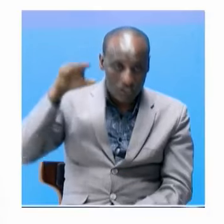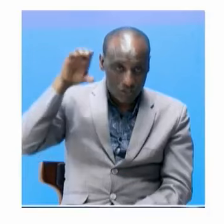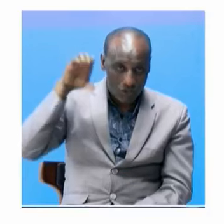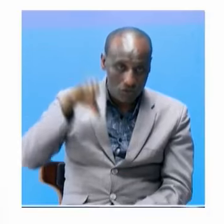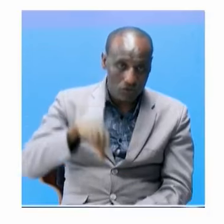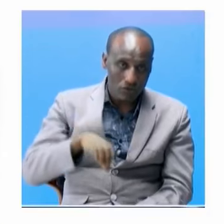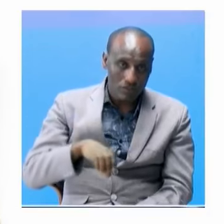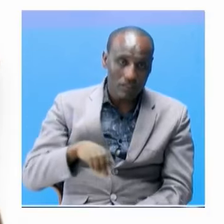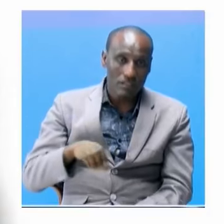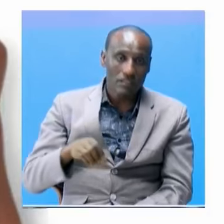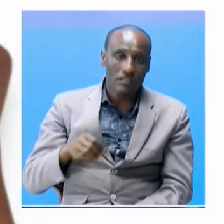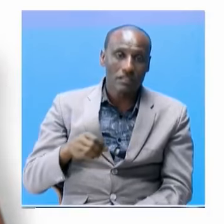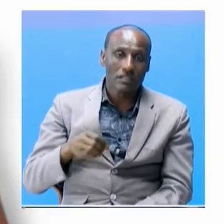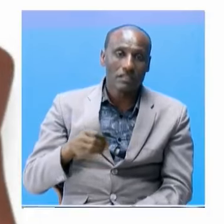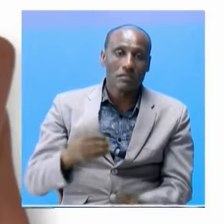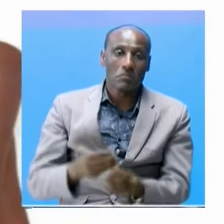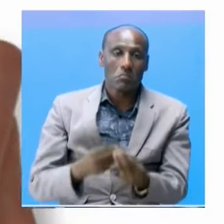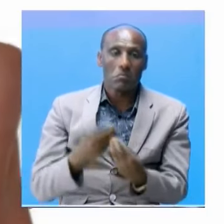buy